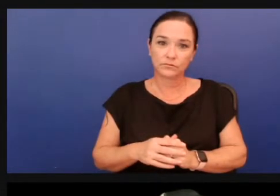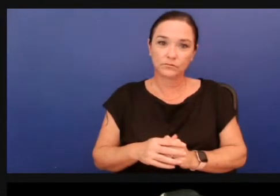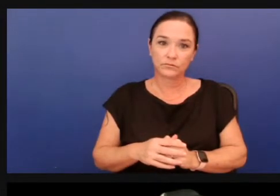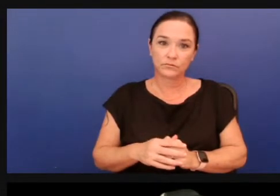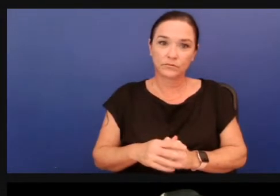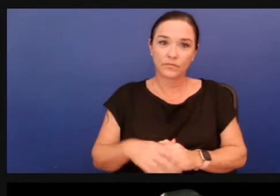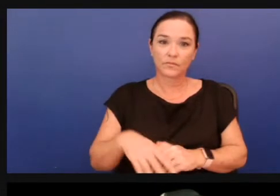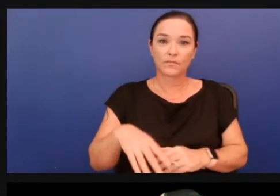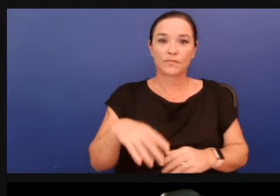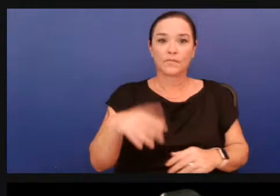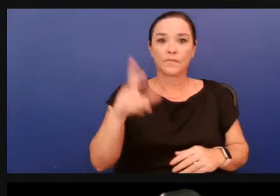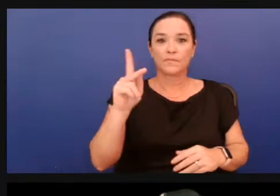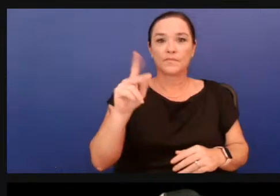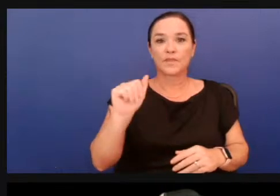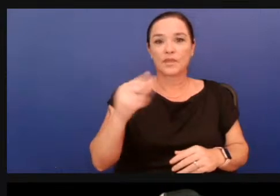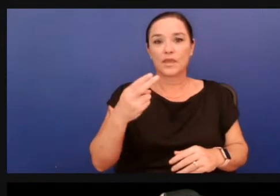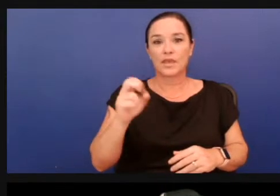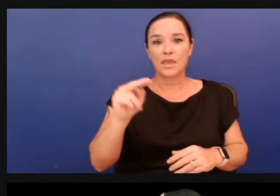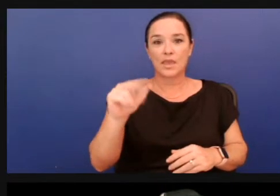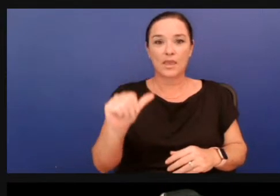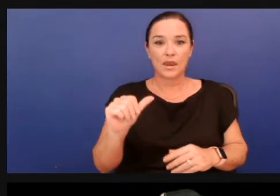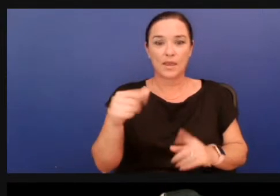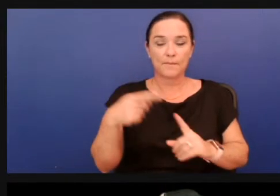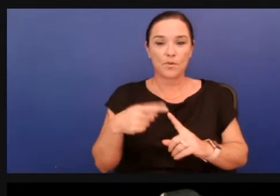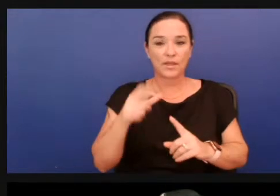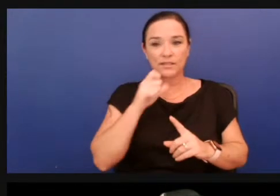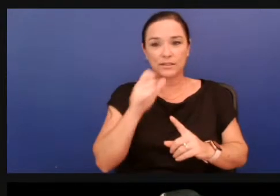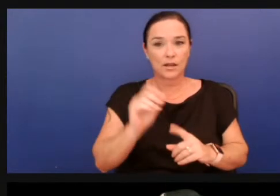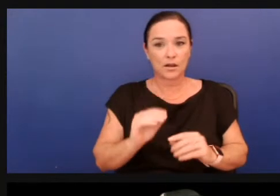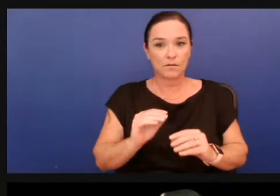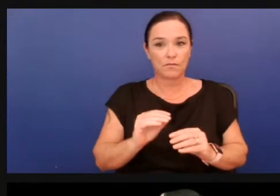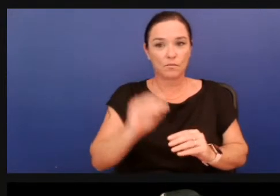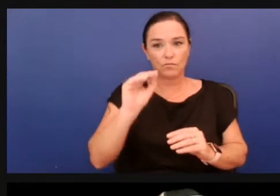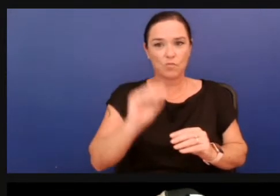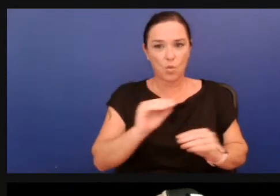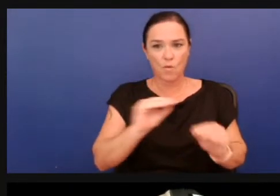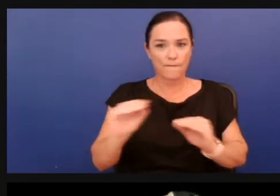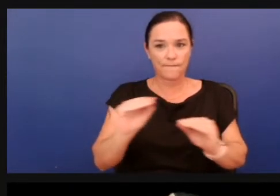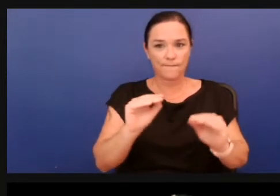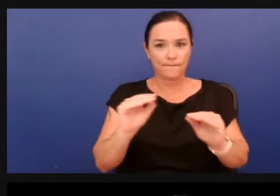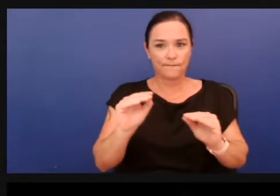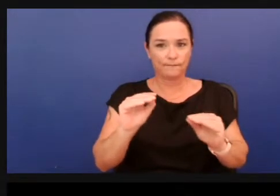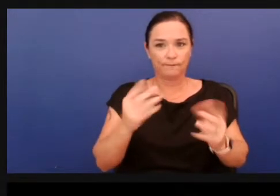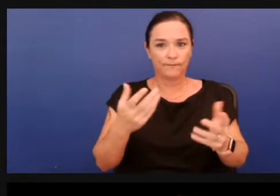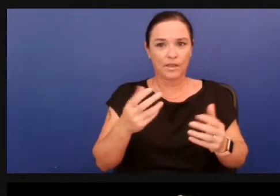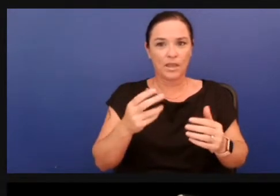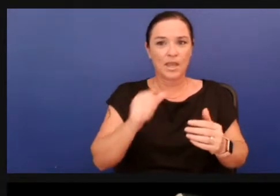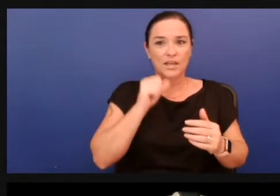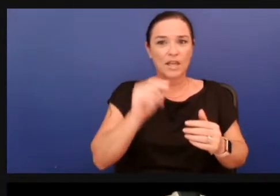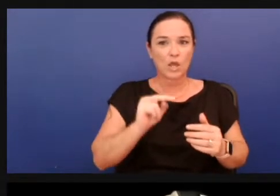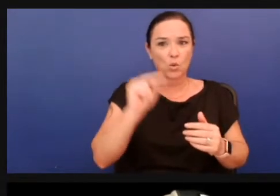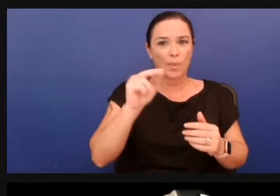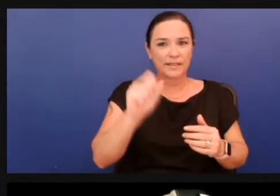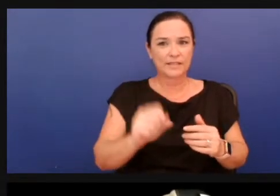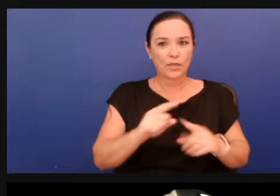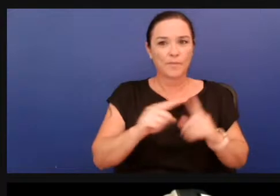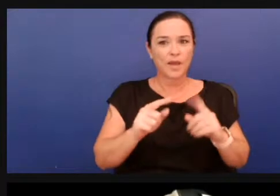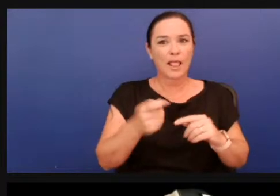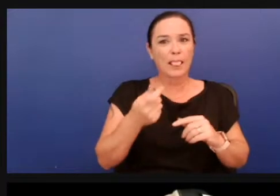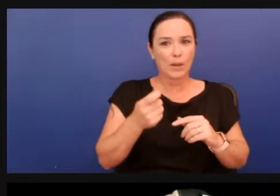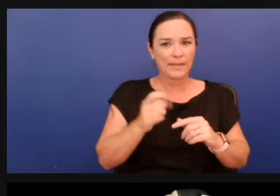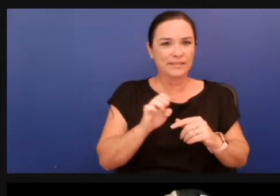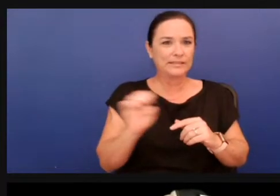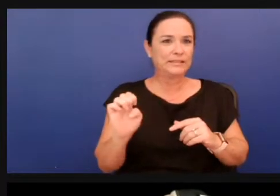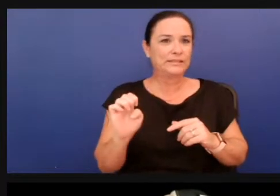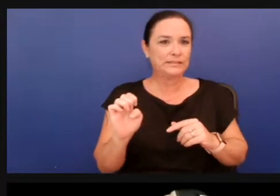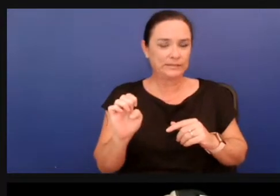here, didn't move up, didn't get pushed north or south, but just to the east. But it did move to the east